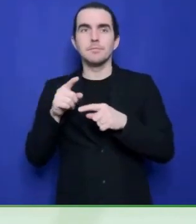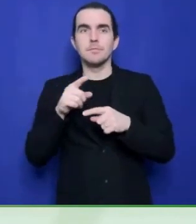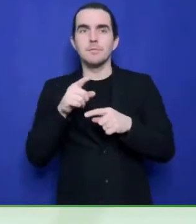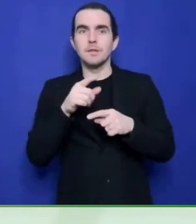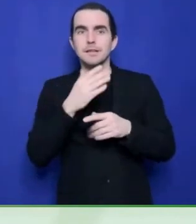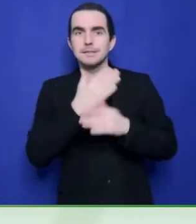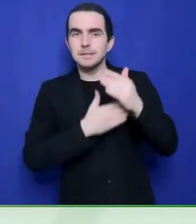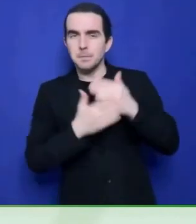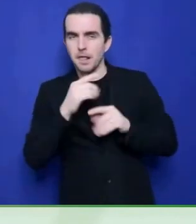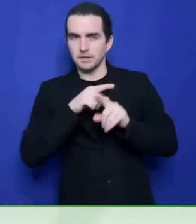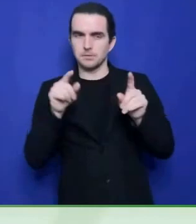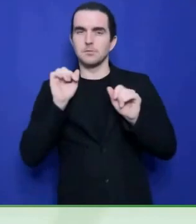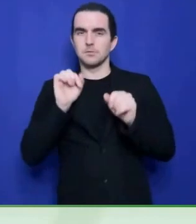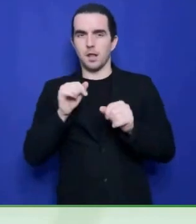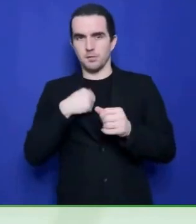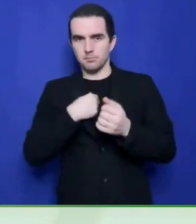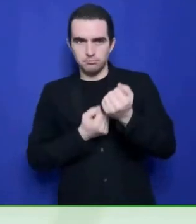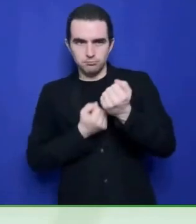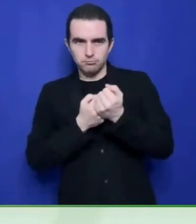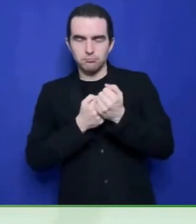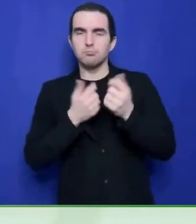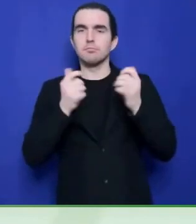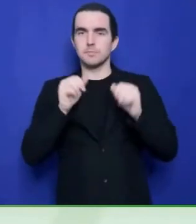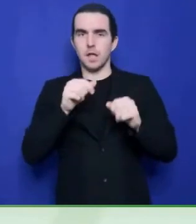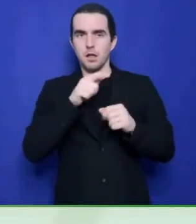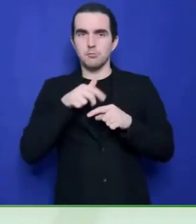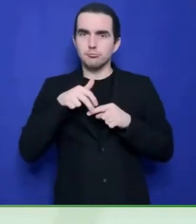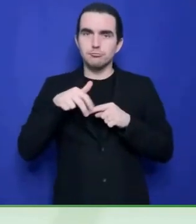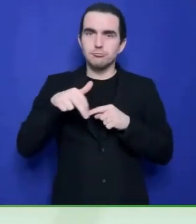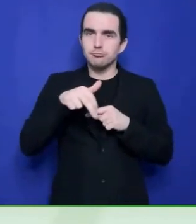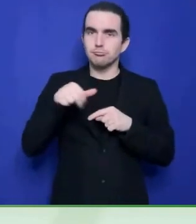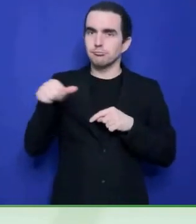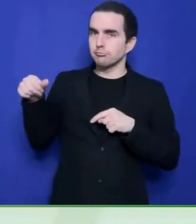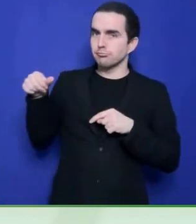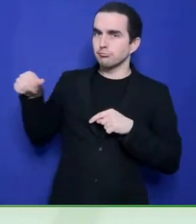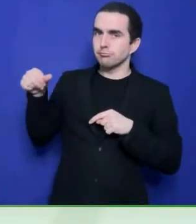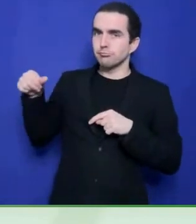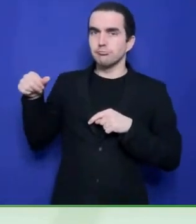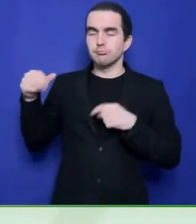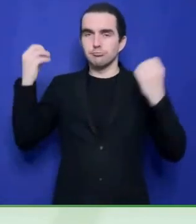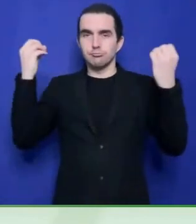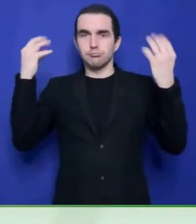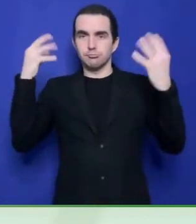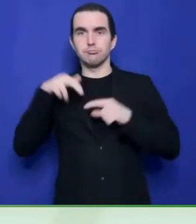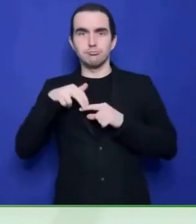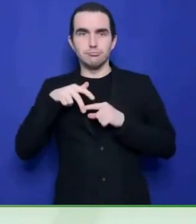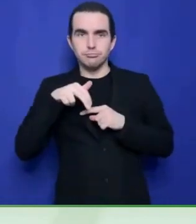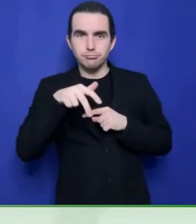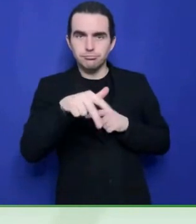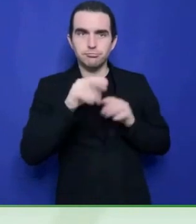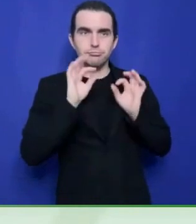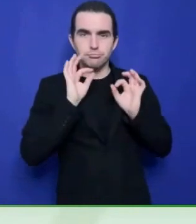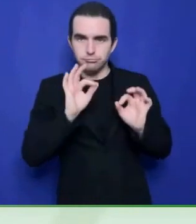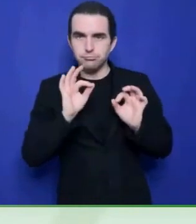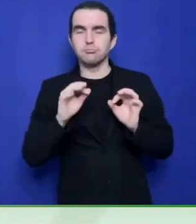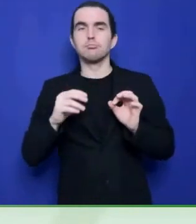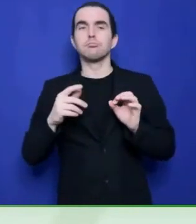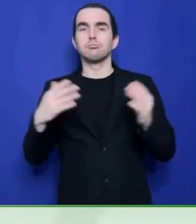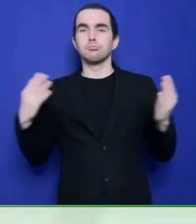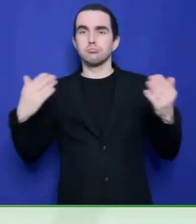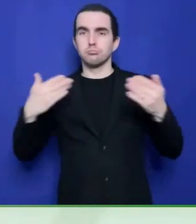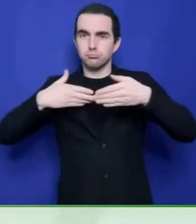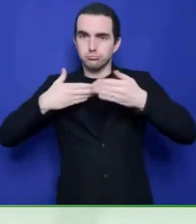Accessible information provided by the Accessible Zagreb service serves at the